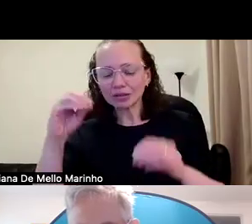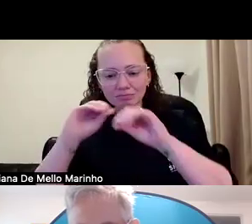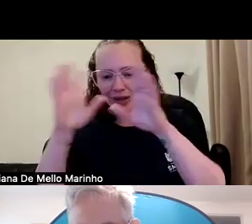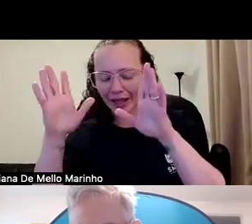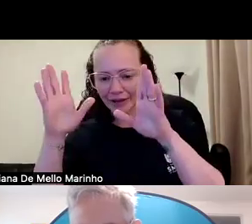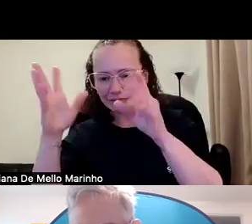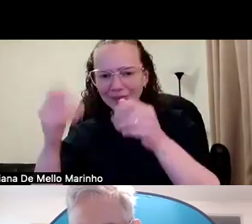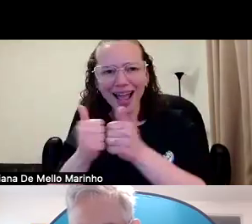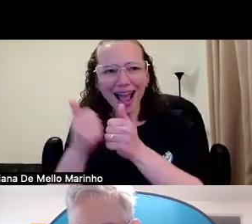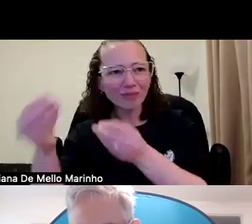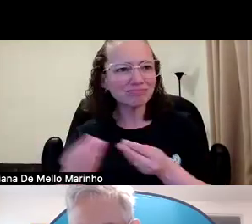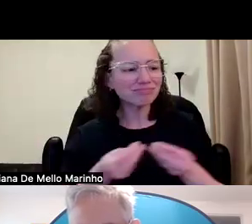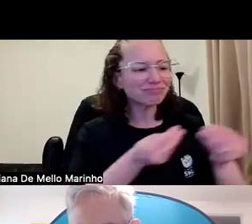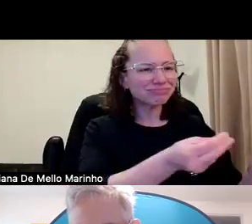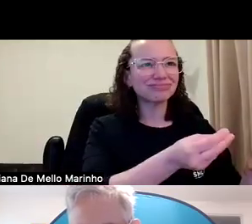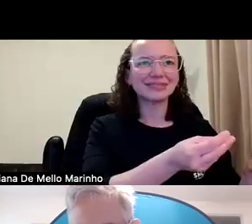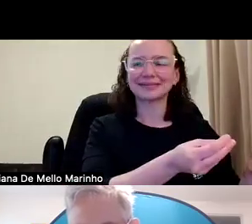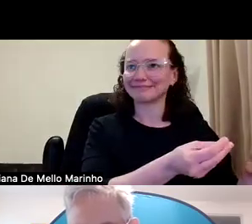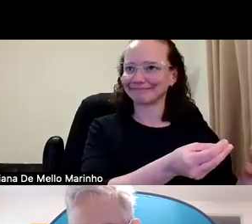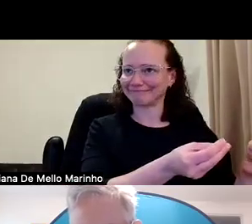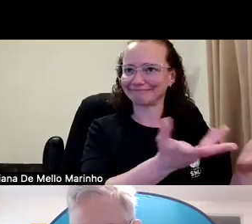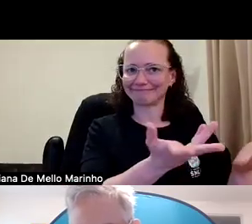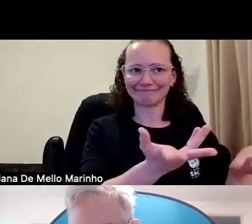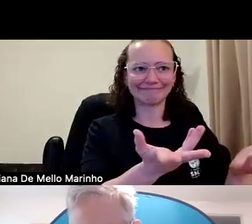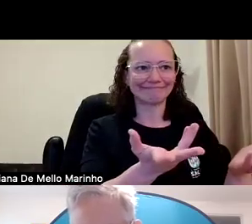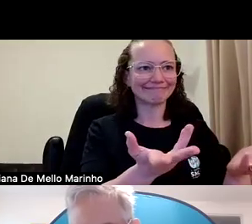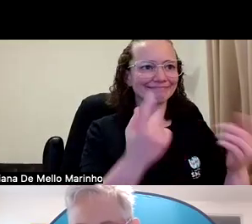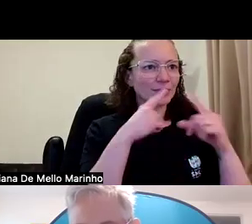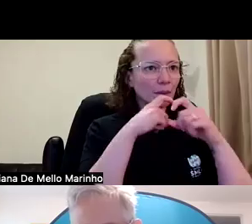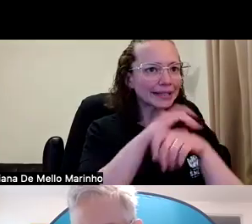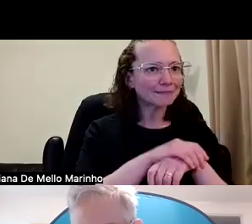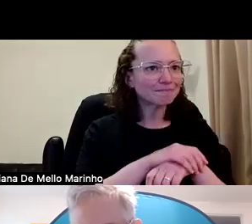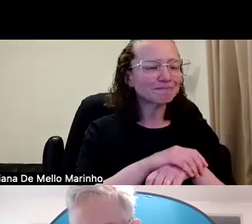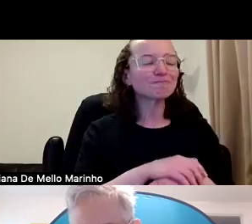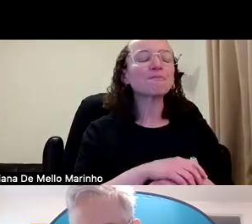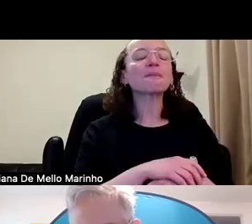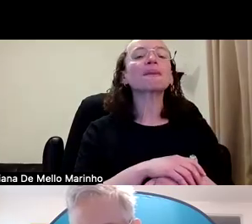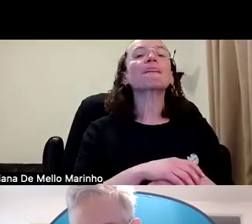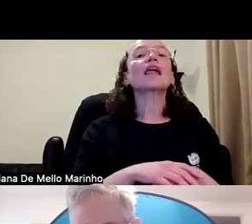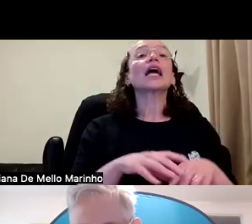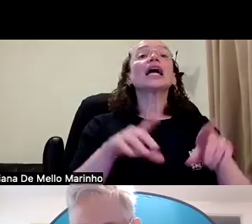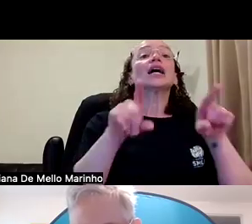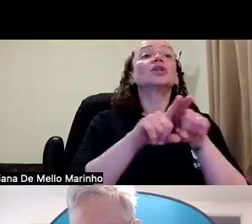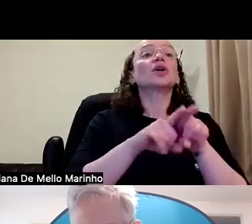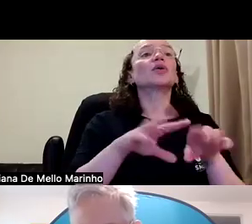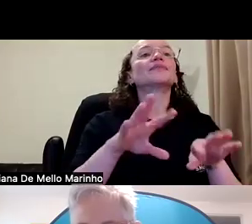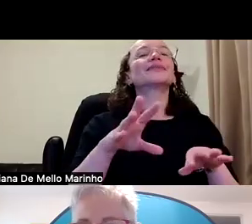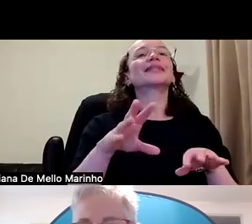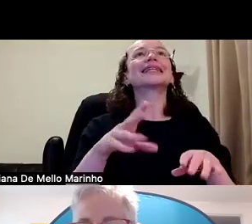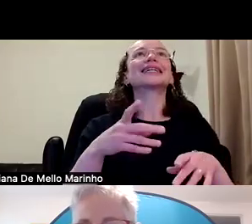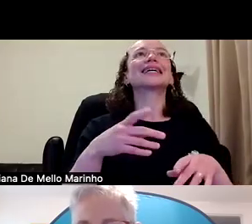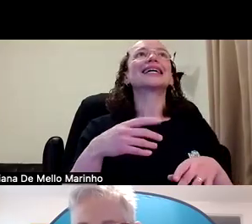mean, if people don't understand, if they're not sure, then how do they pass that information on? It's complex.